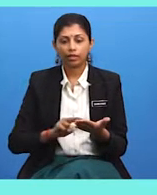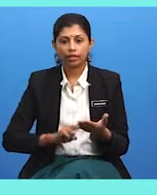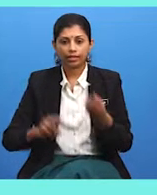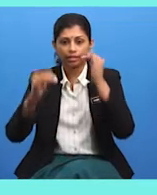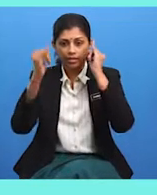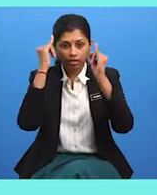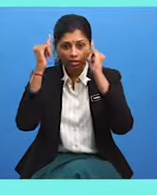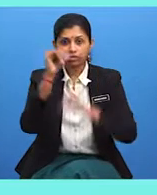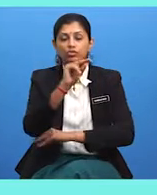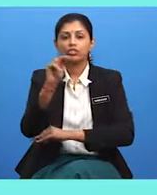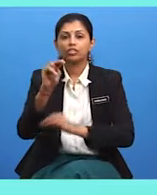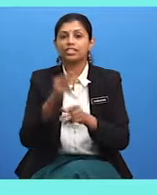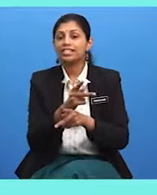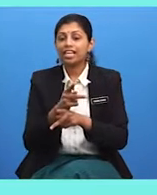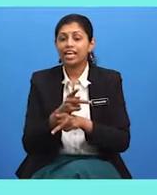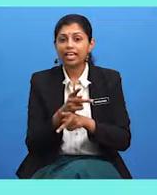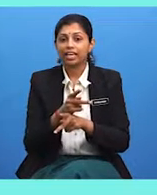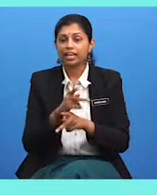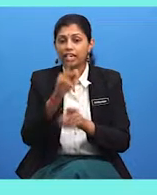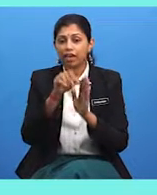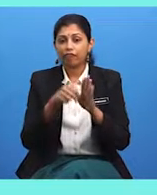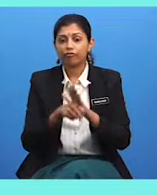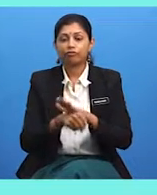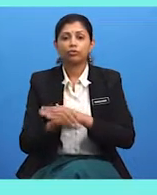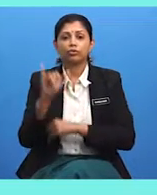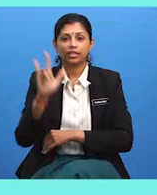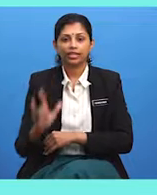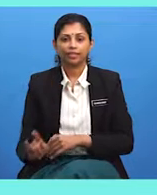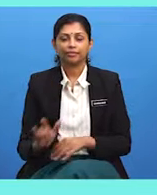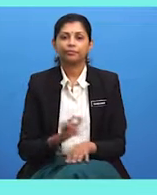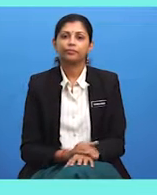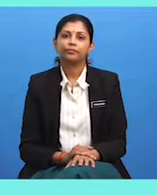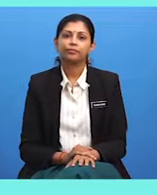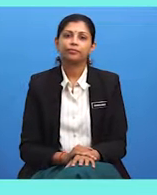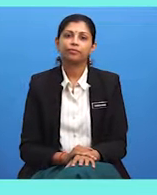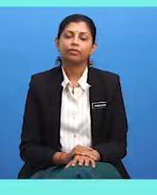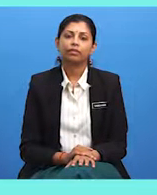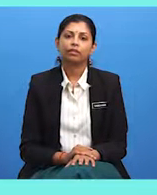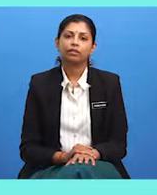read the instructions carefully.